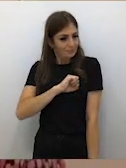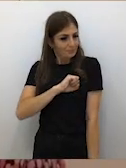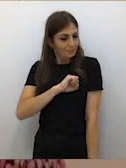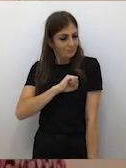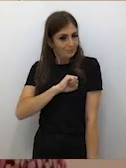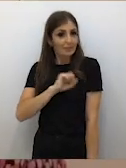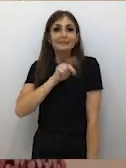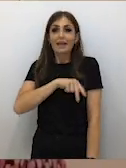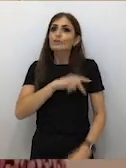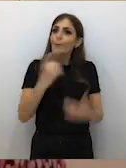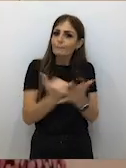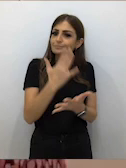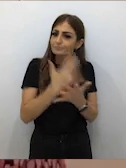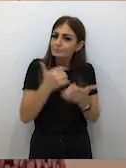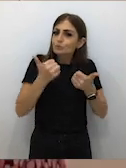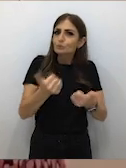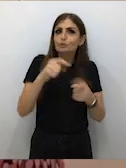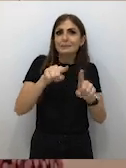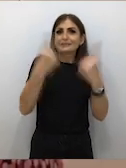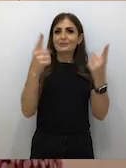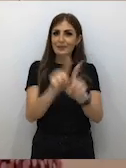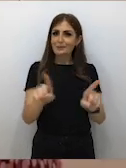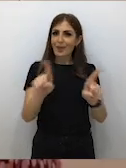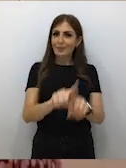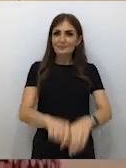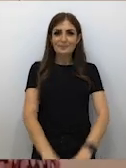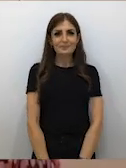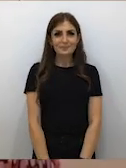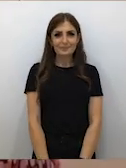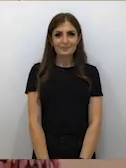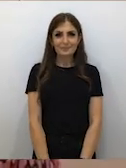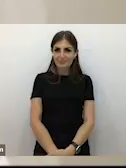have courage and integrity, and they're not afraid to do things differently.